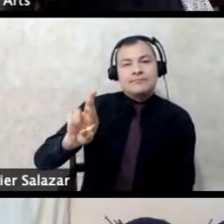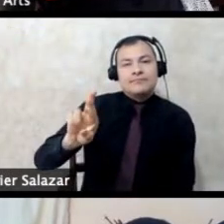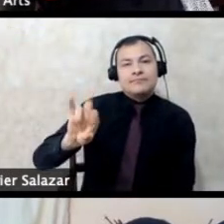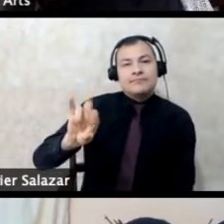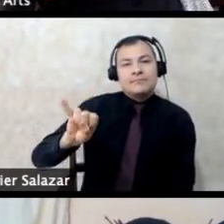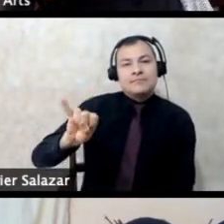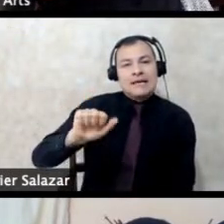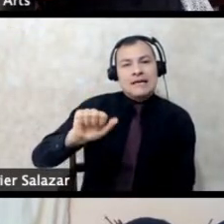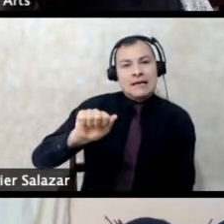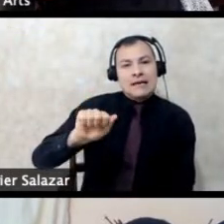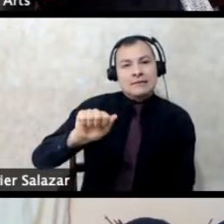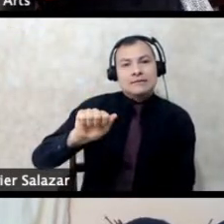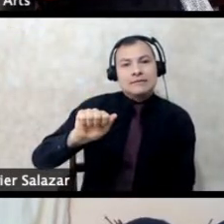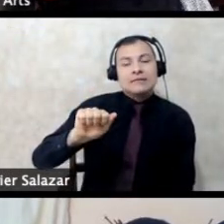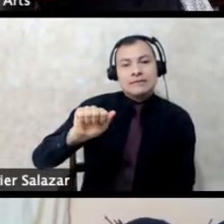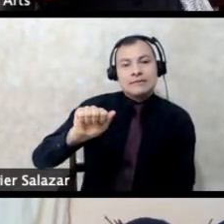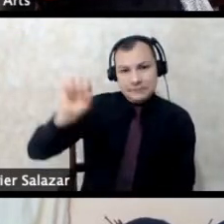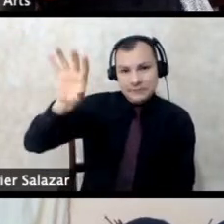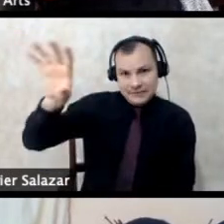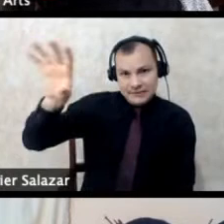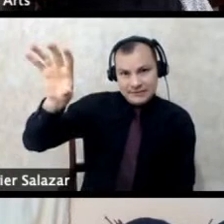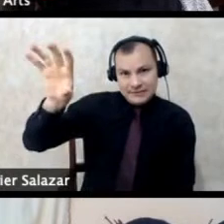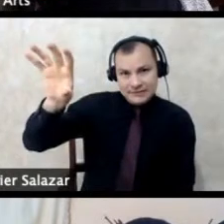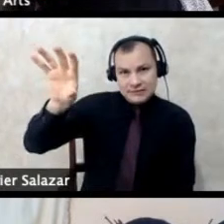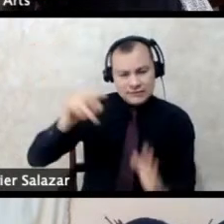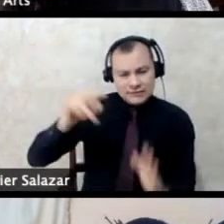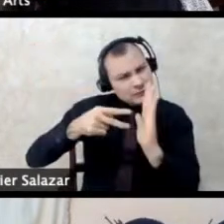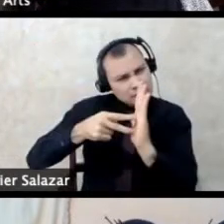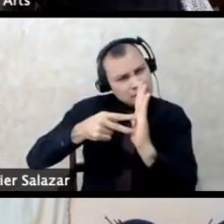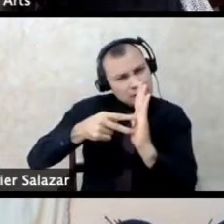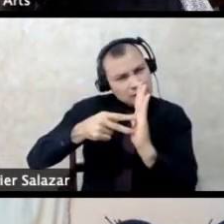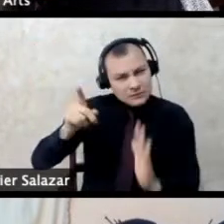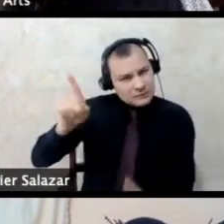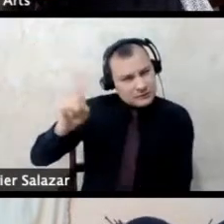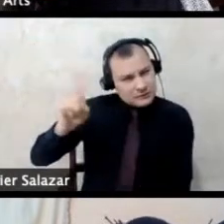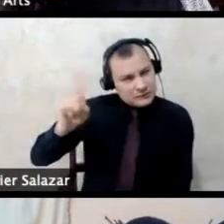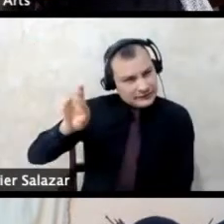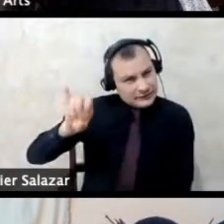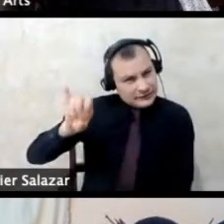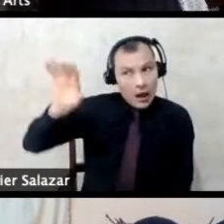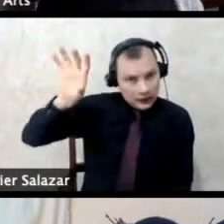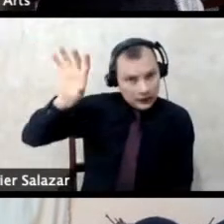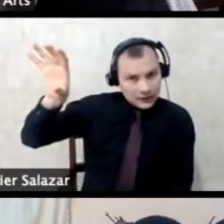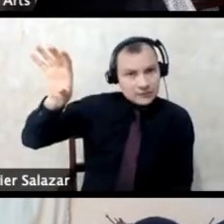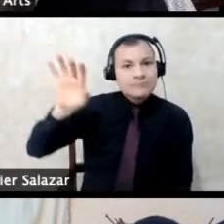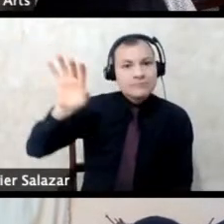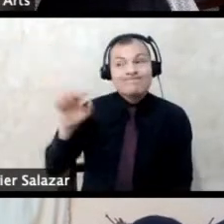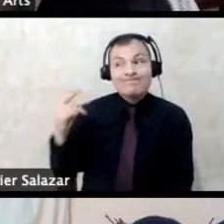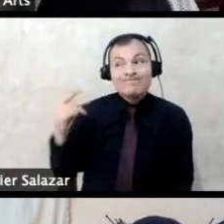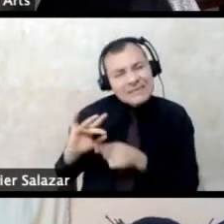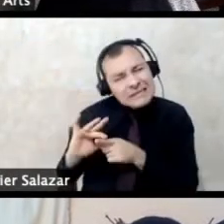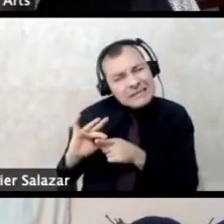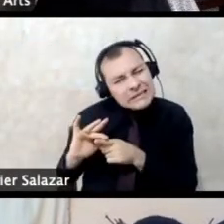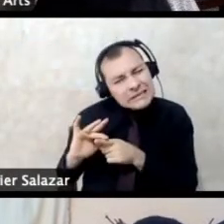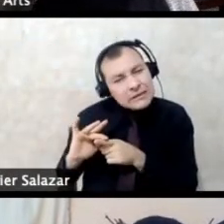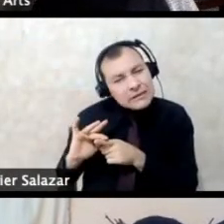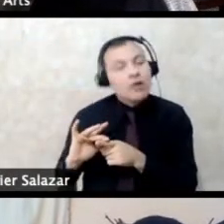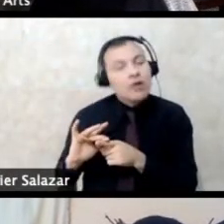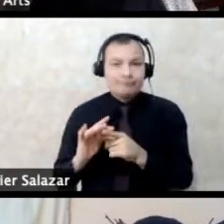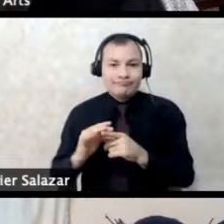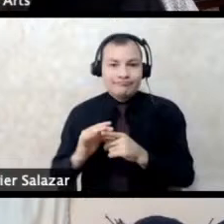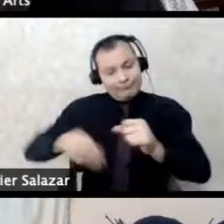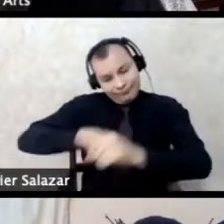they're Syrian displaced because of war into the city of Damascus, and they were placed around Damascus in the schools and public